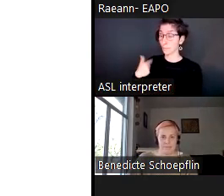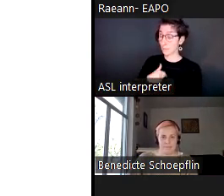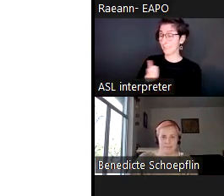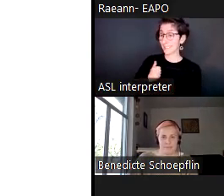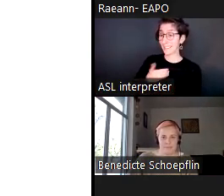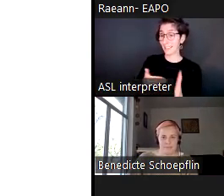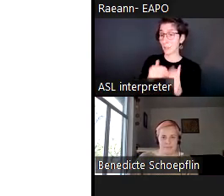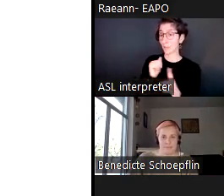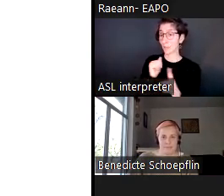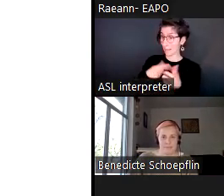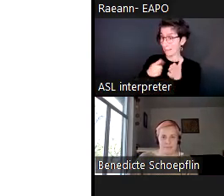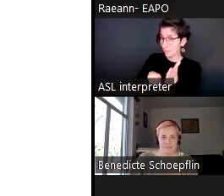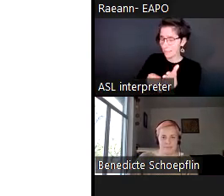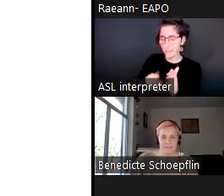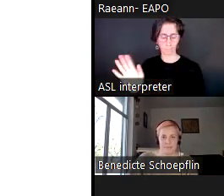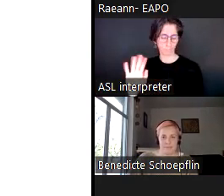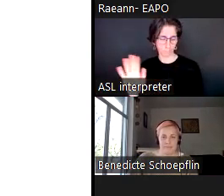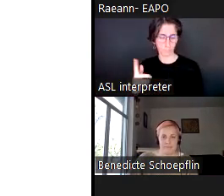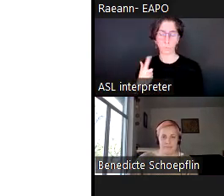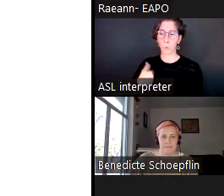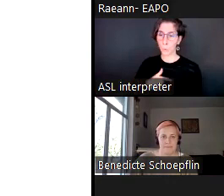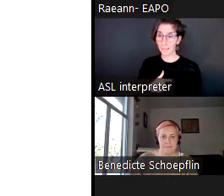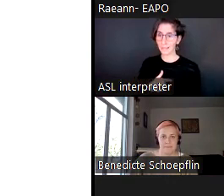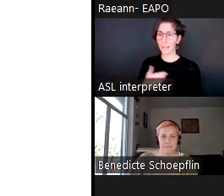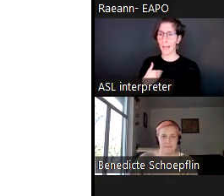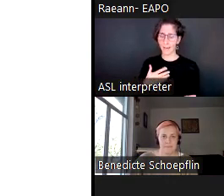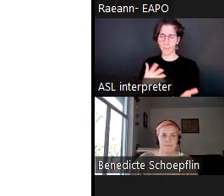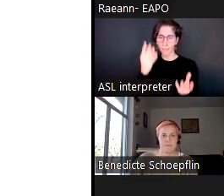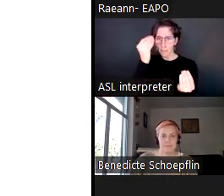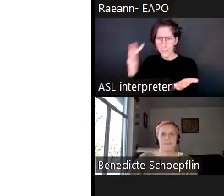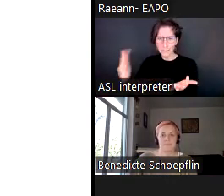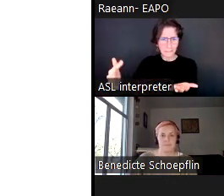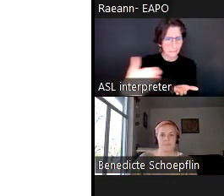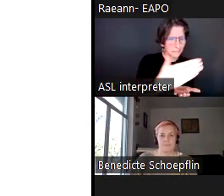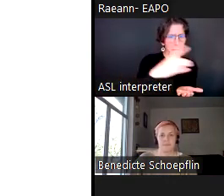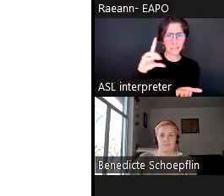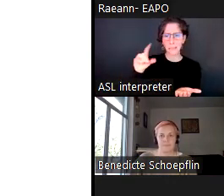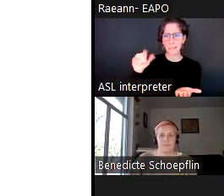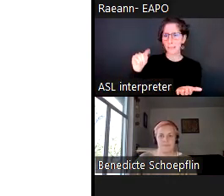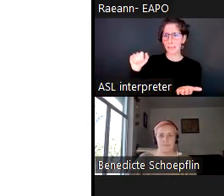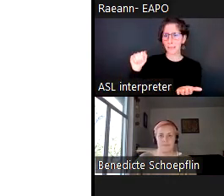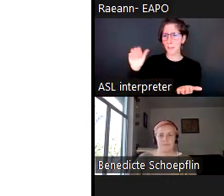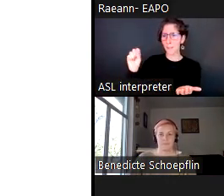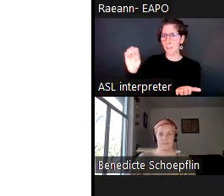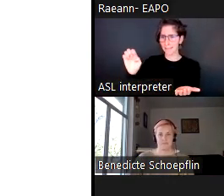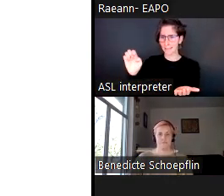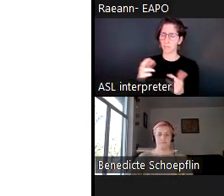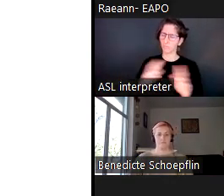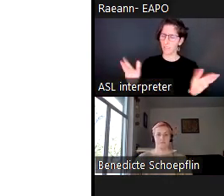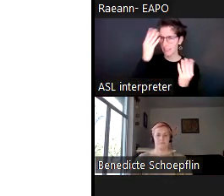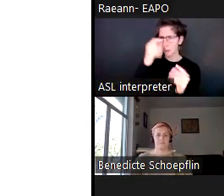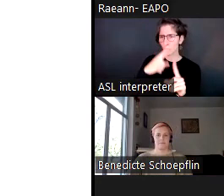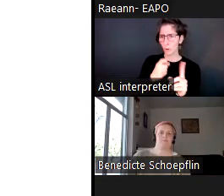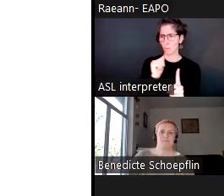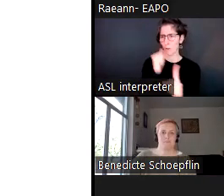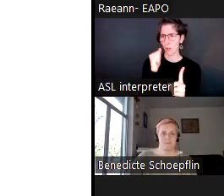us is that we hold the database with all the fraud information. So that's how we know